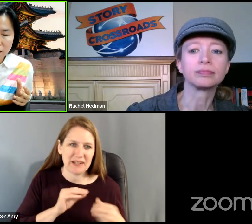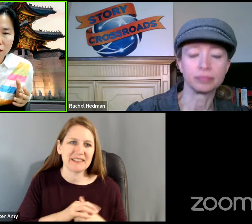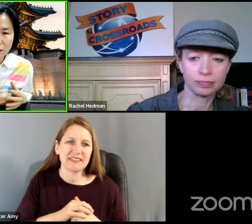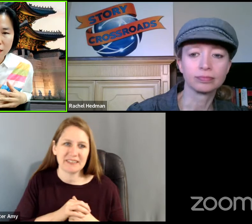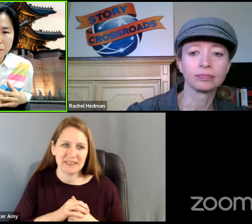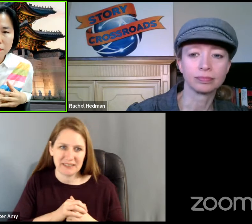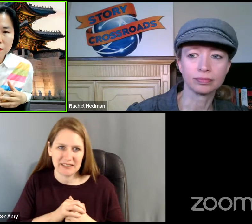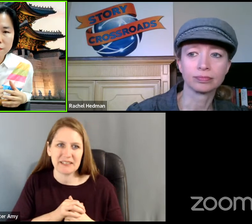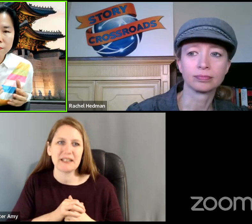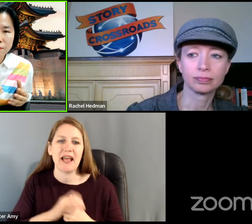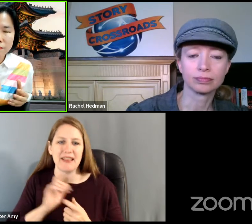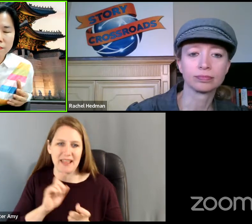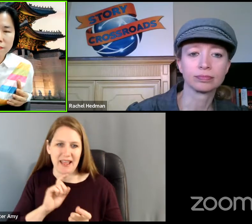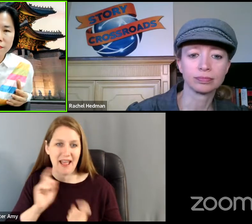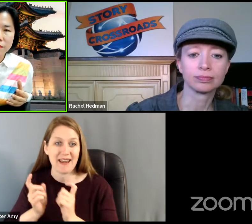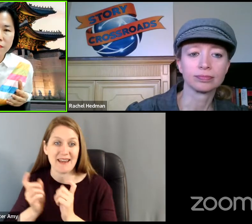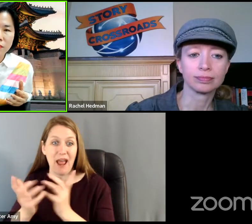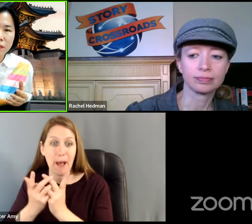adapt.